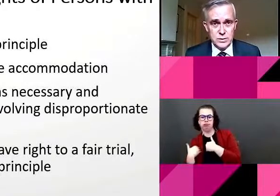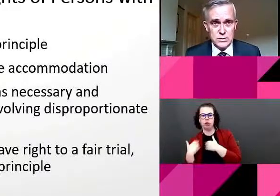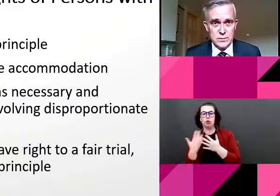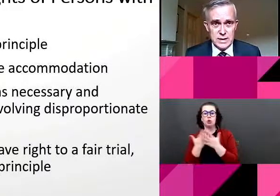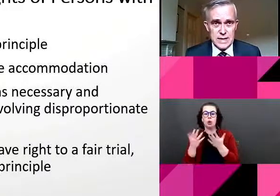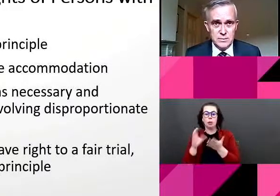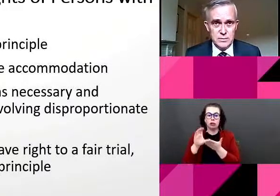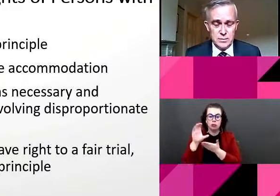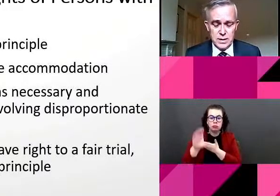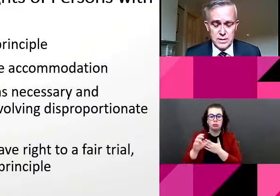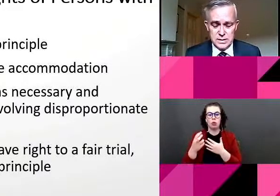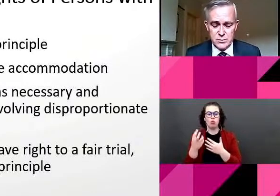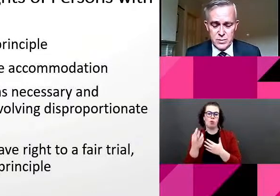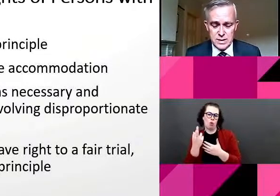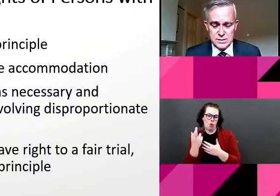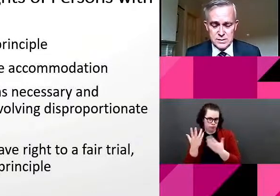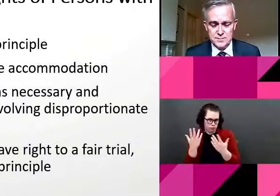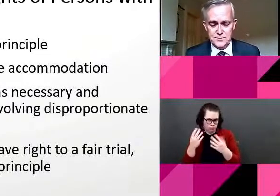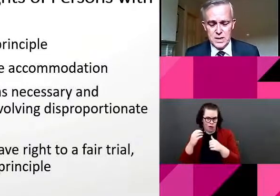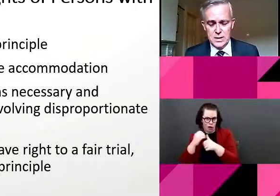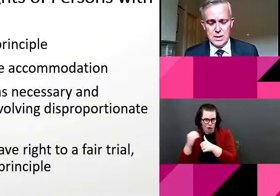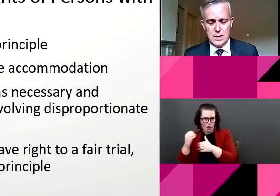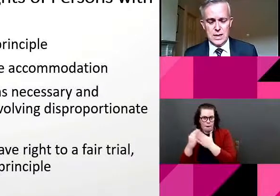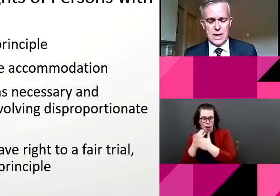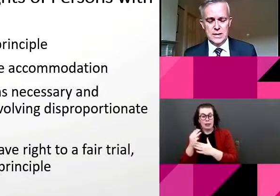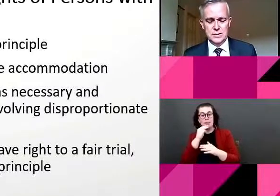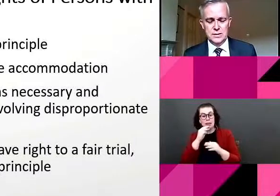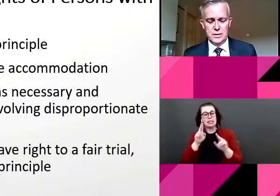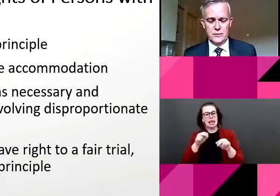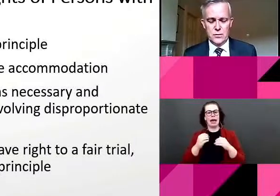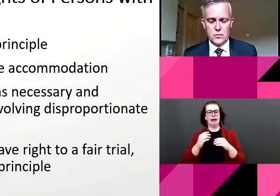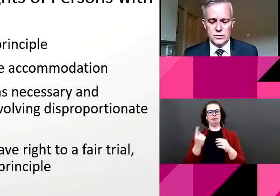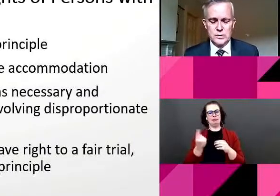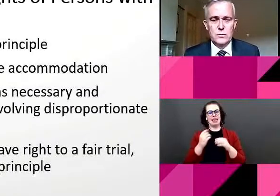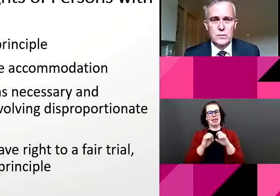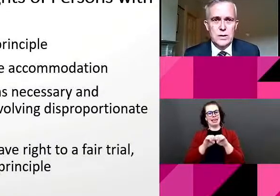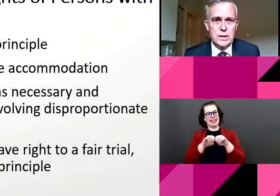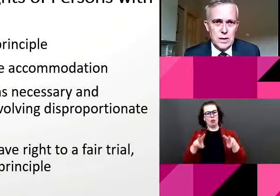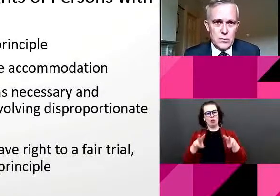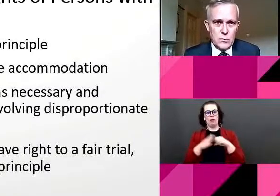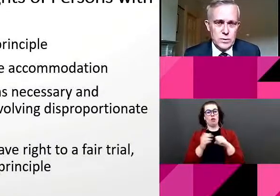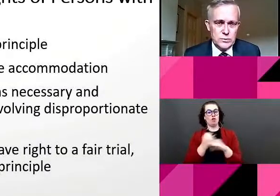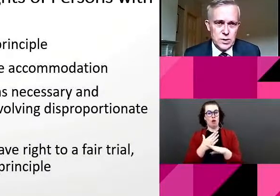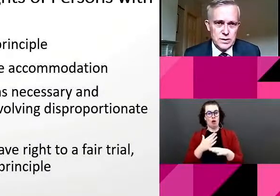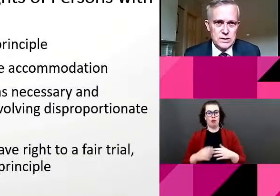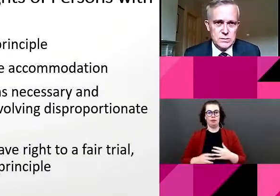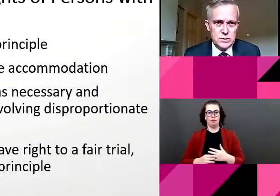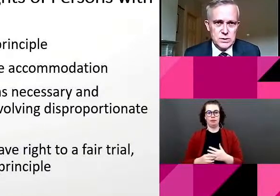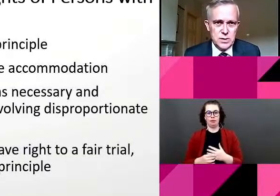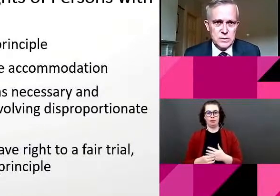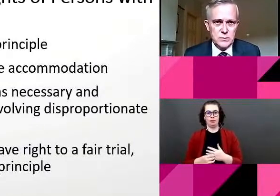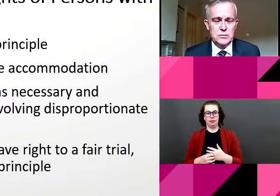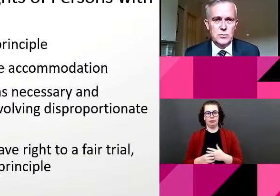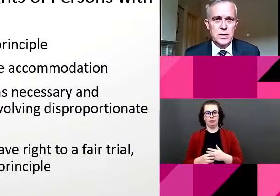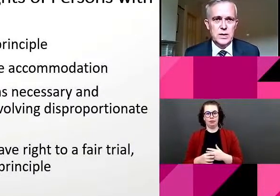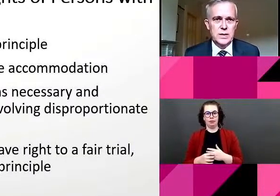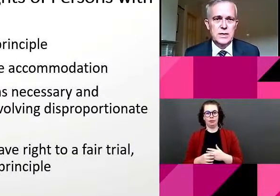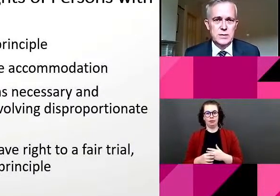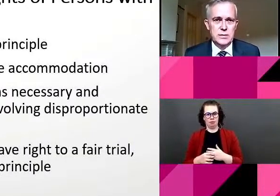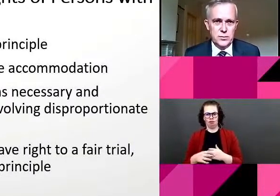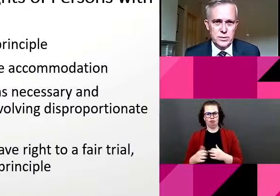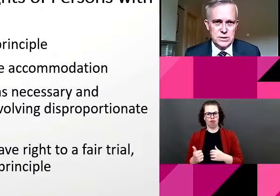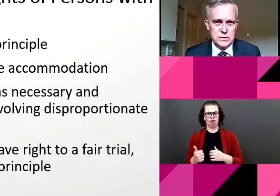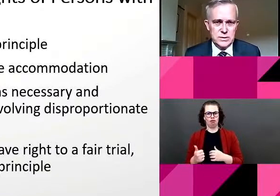equality principle can be applied in practice. And of course, we tried as much as possible to